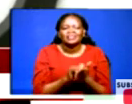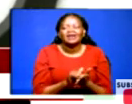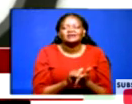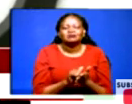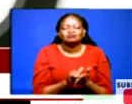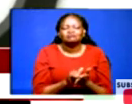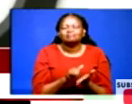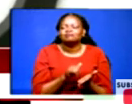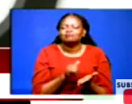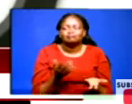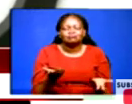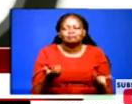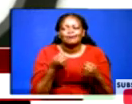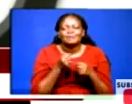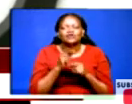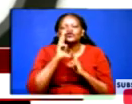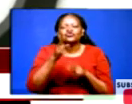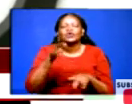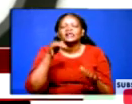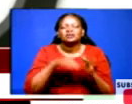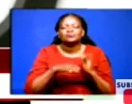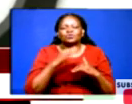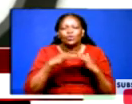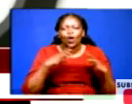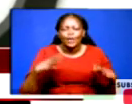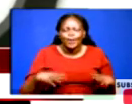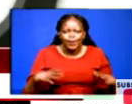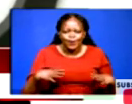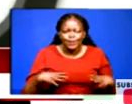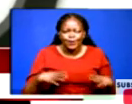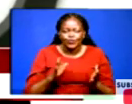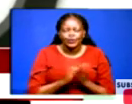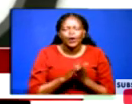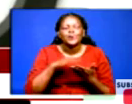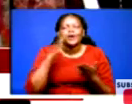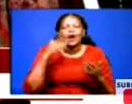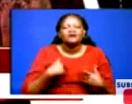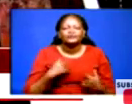being accessible to all. Nancy Okware with the details.